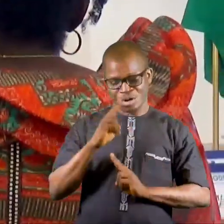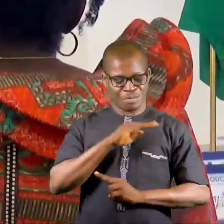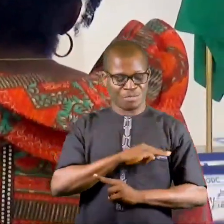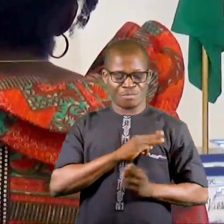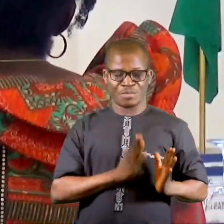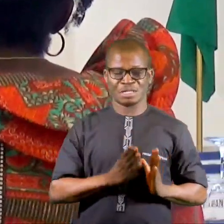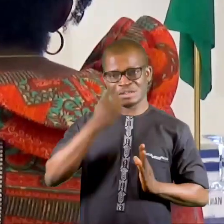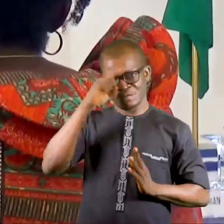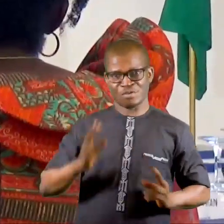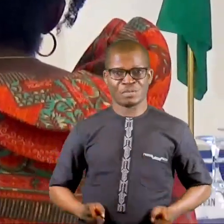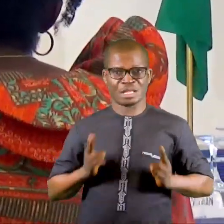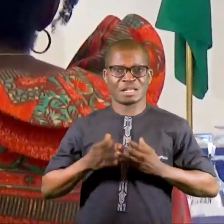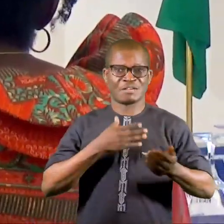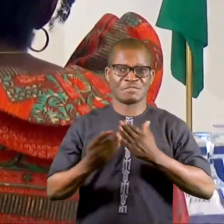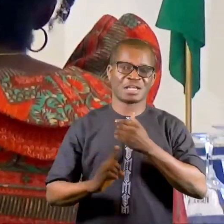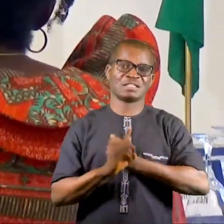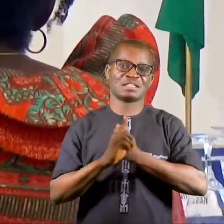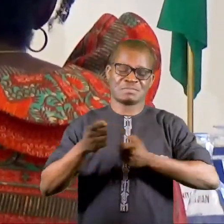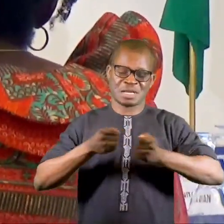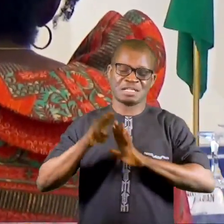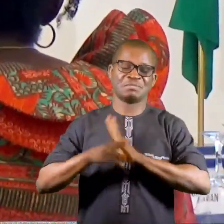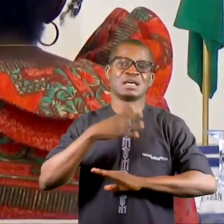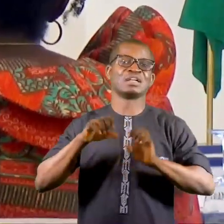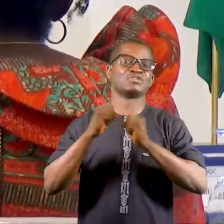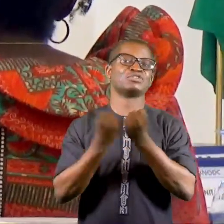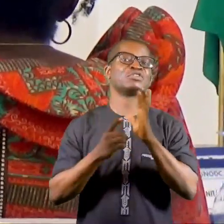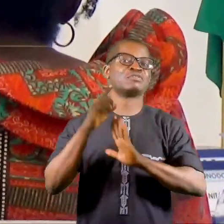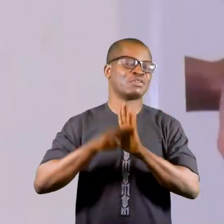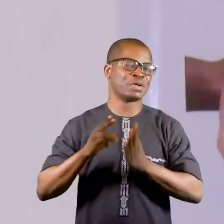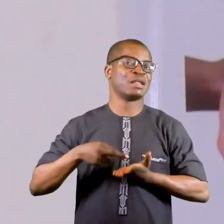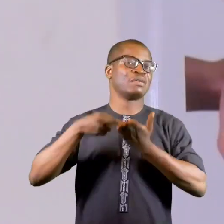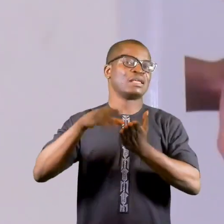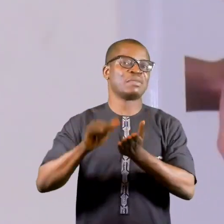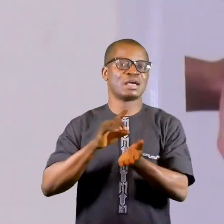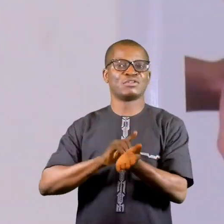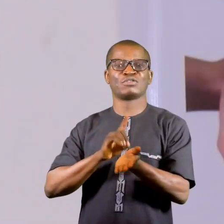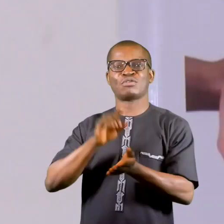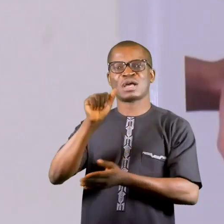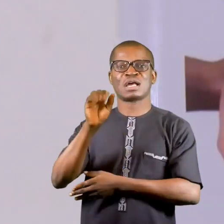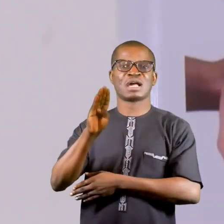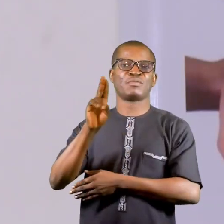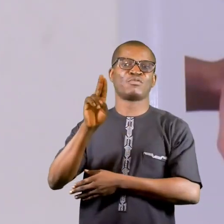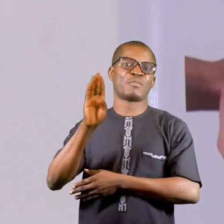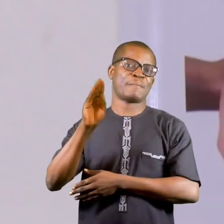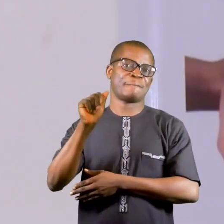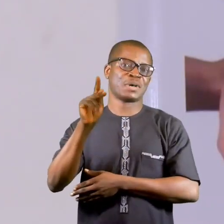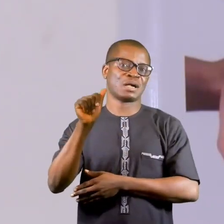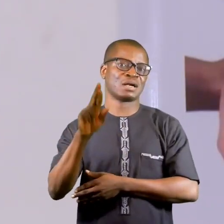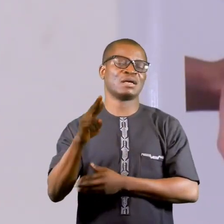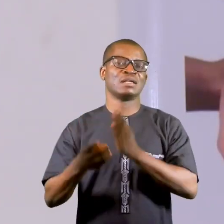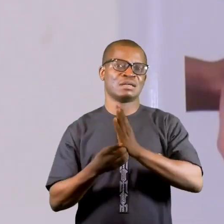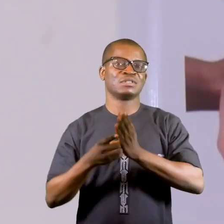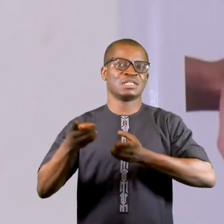The Honorable Minister for Humanitarian Affairs, Disaster Management and Social Development was represented by Dr. Abubakar Suleiman,